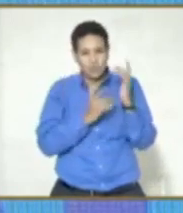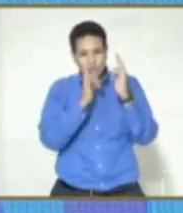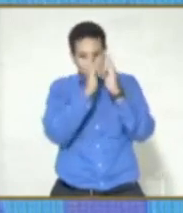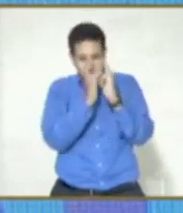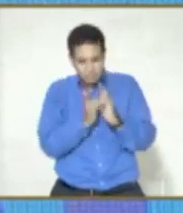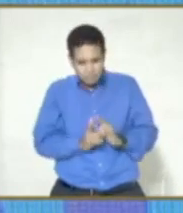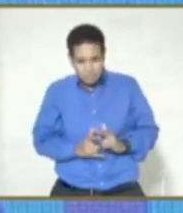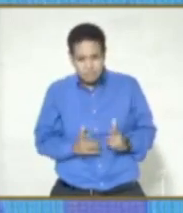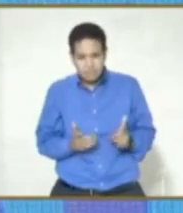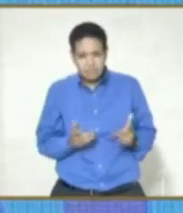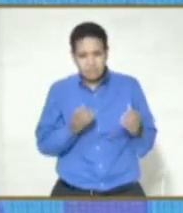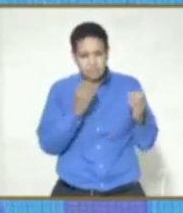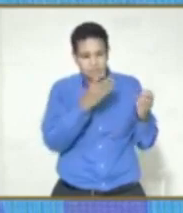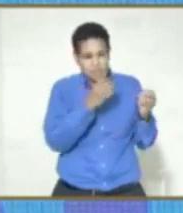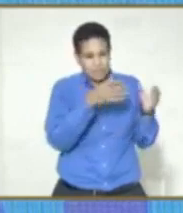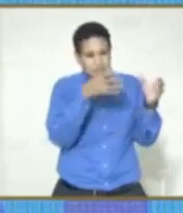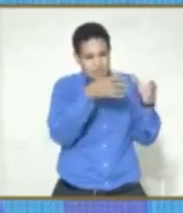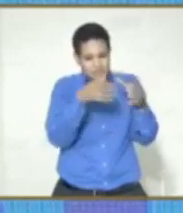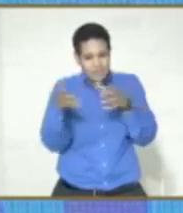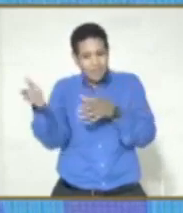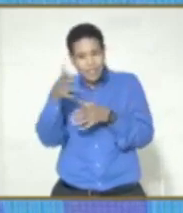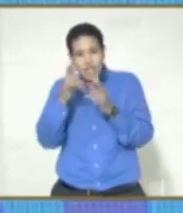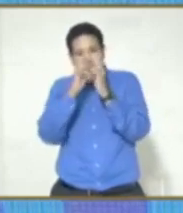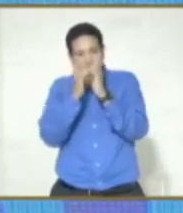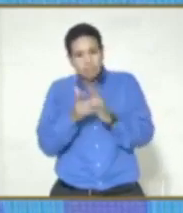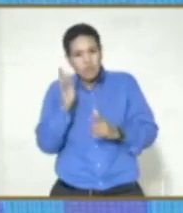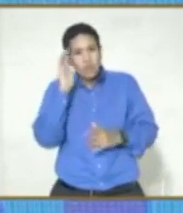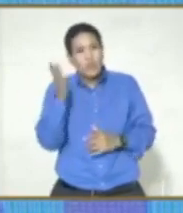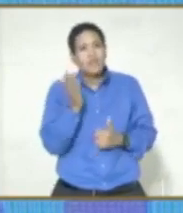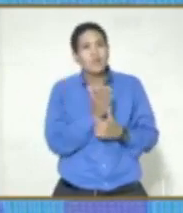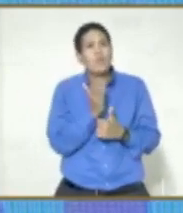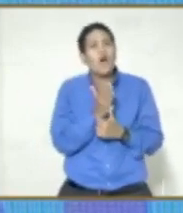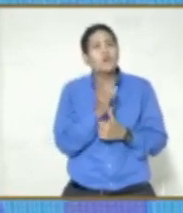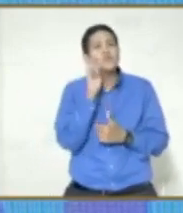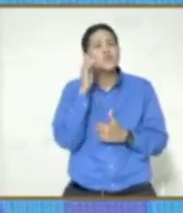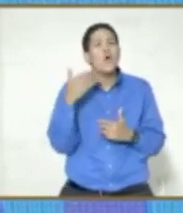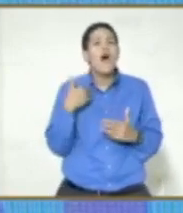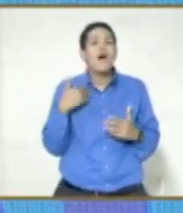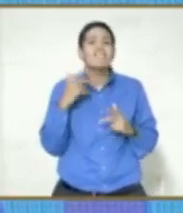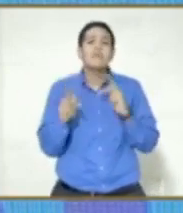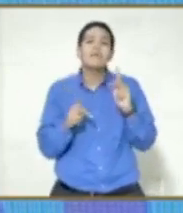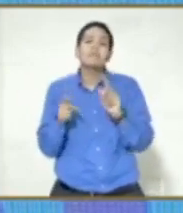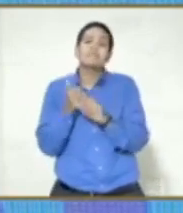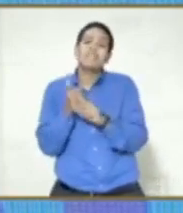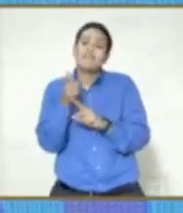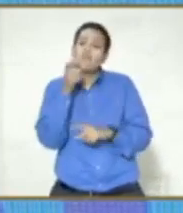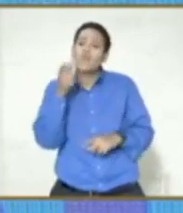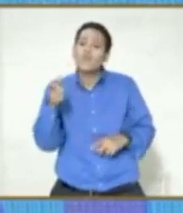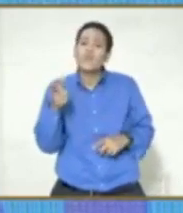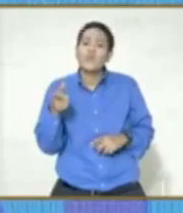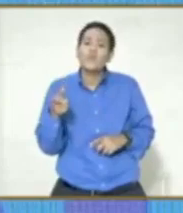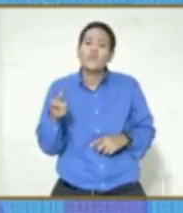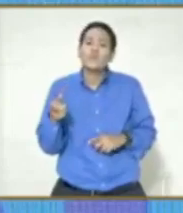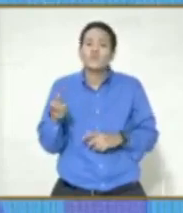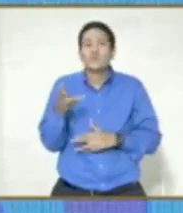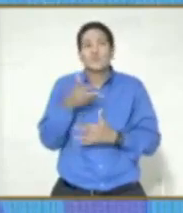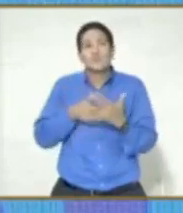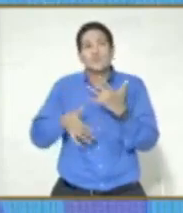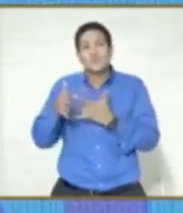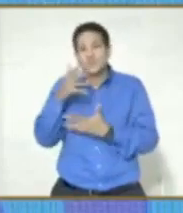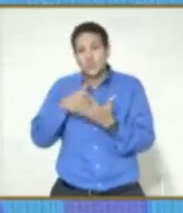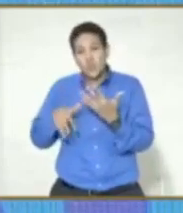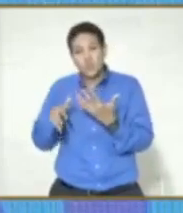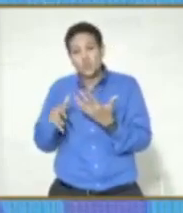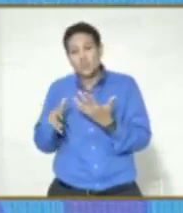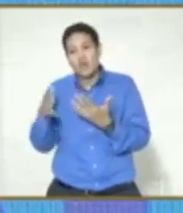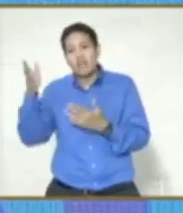a number of clusters there. One, to house persons who are social cases in the